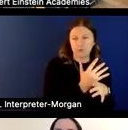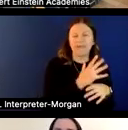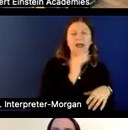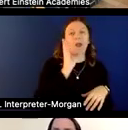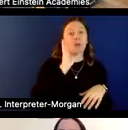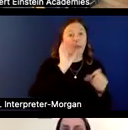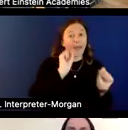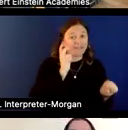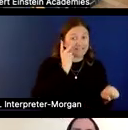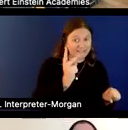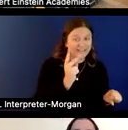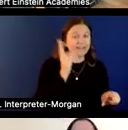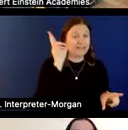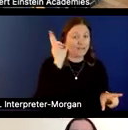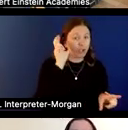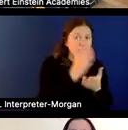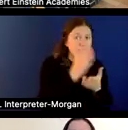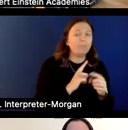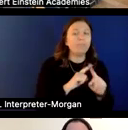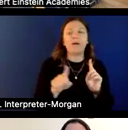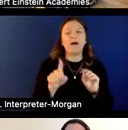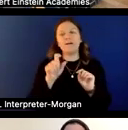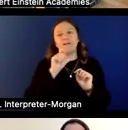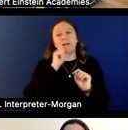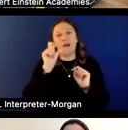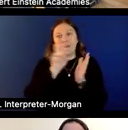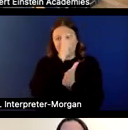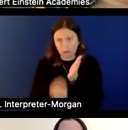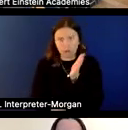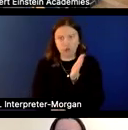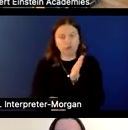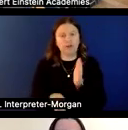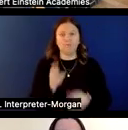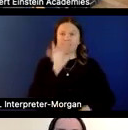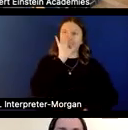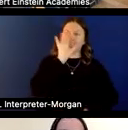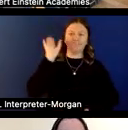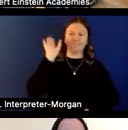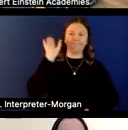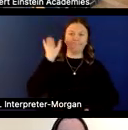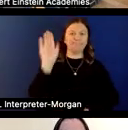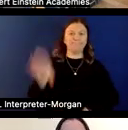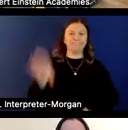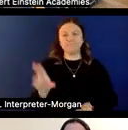see some German. But this is not an immersion experience that it's not tonight. Other than